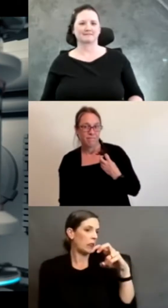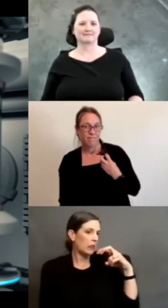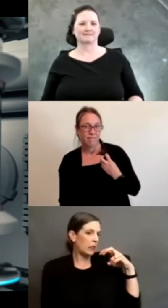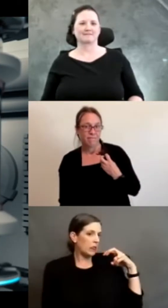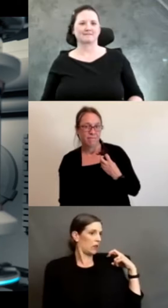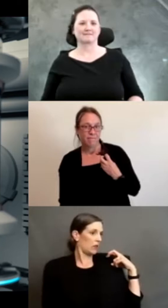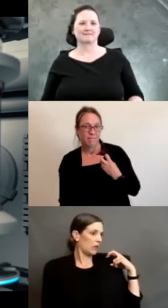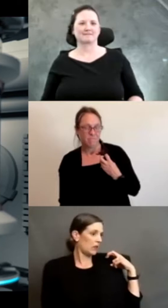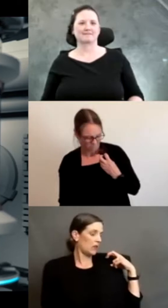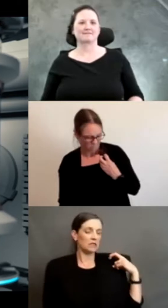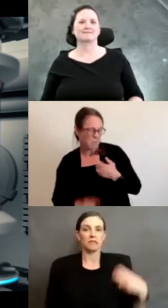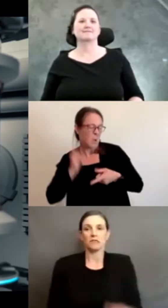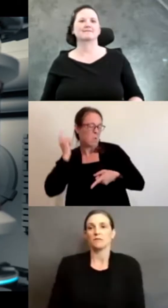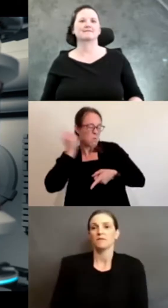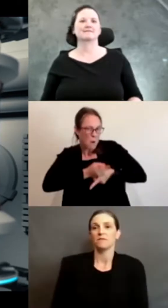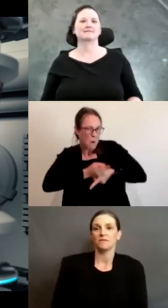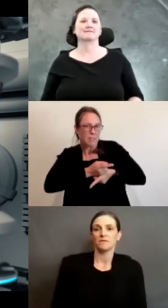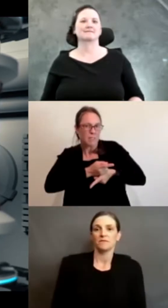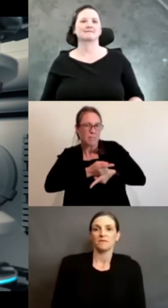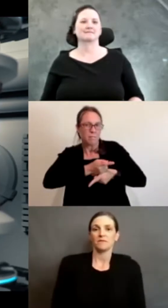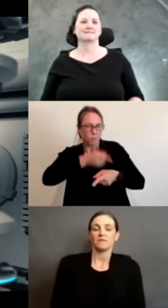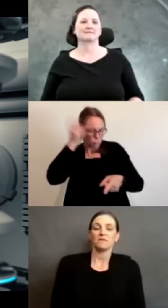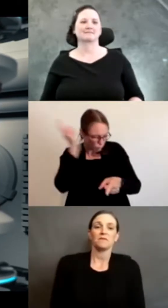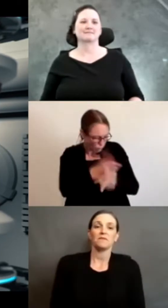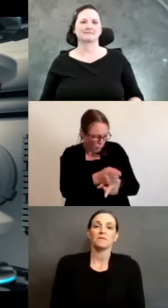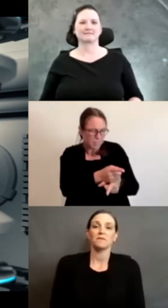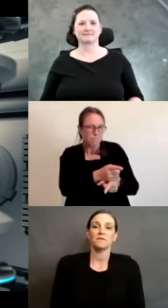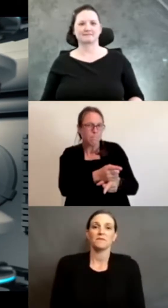That's right. Exactly right.